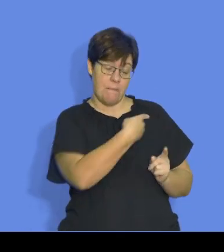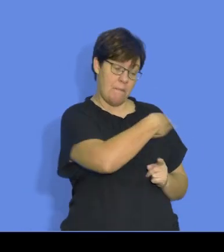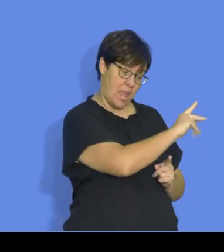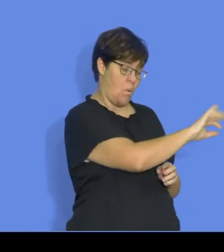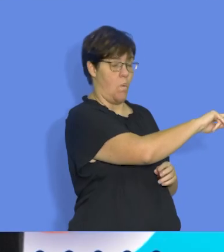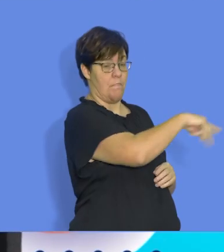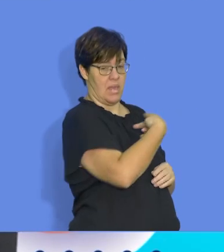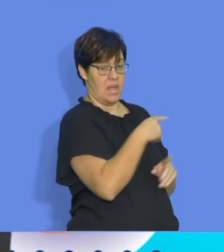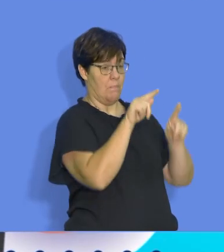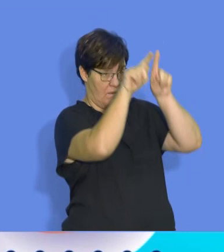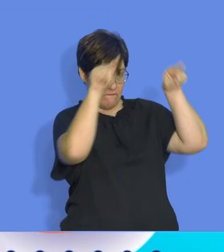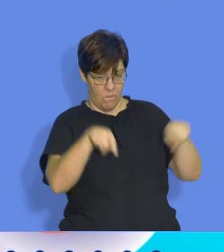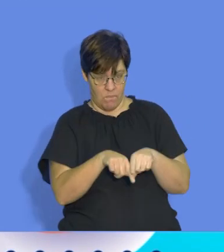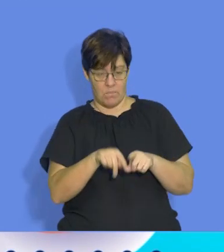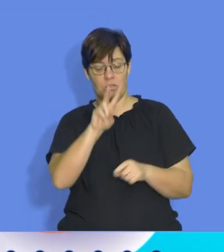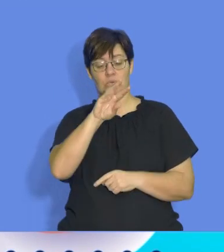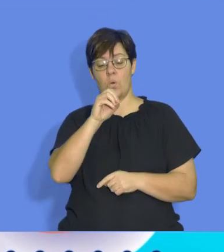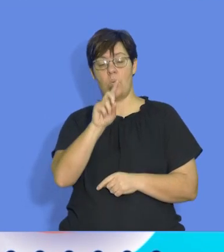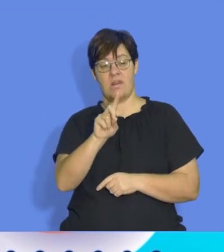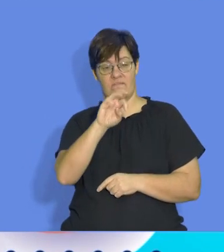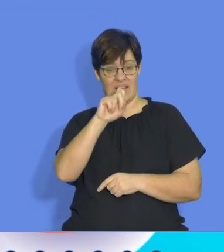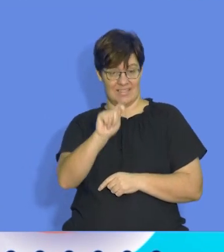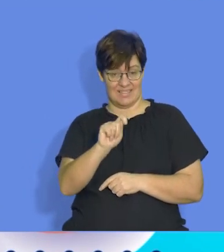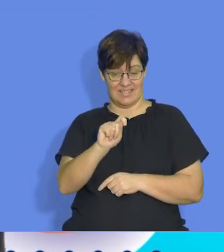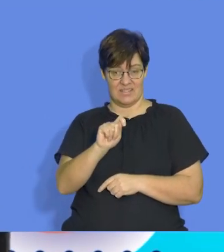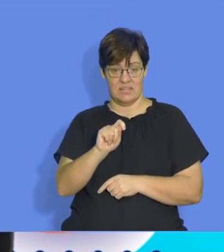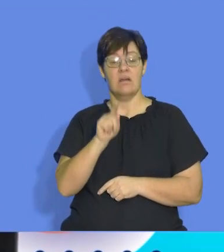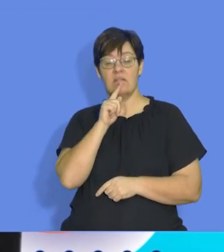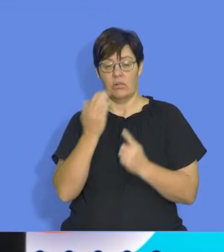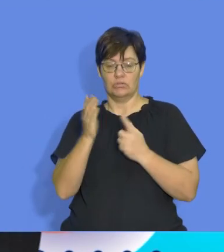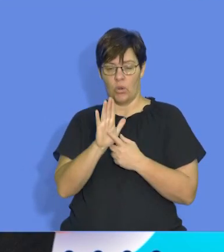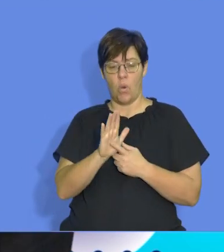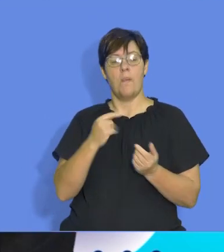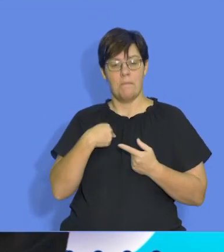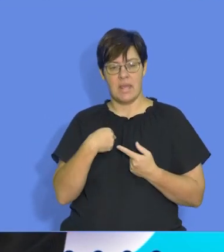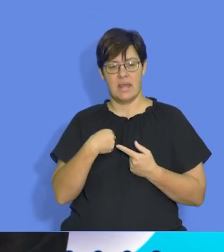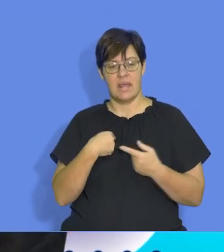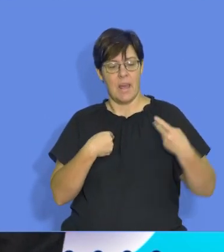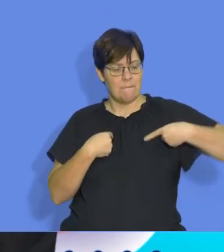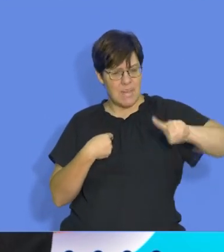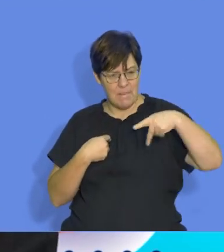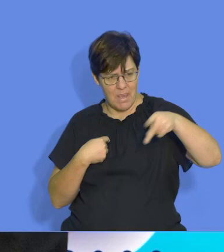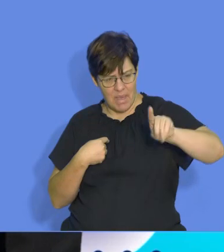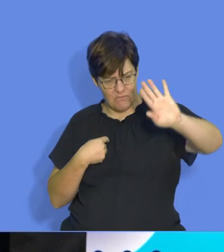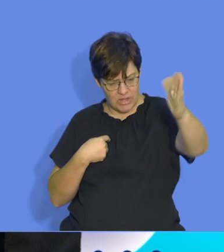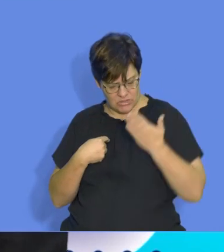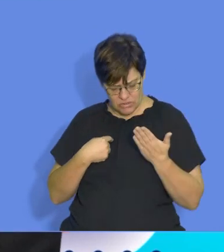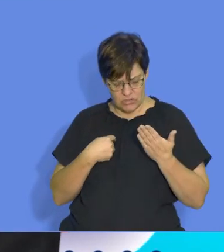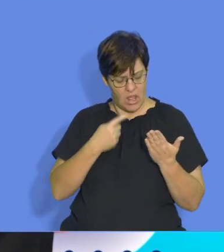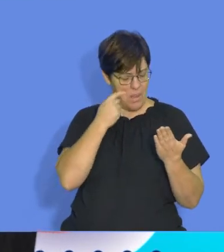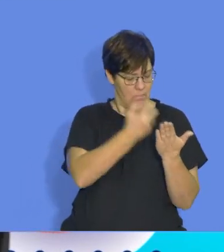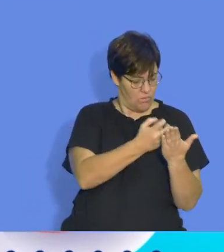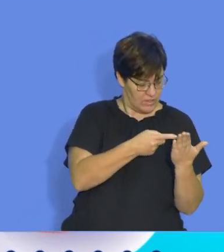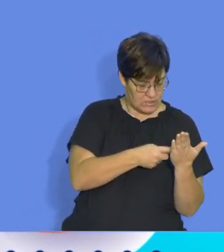fill in, the 201, the VAT 201 form, indicating all the VAT that you can claim back, all the VAT that you